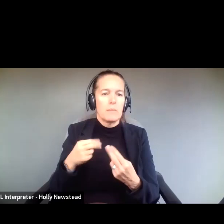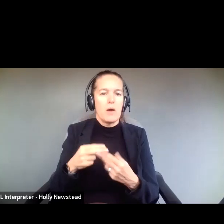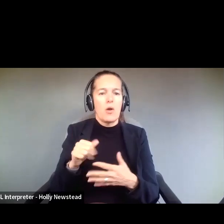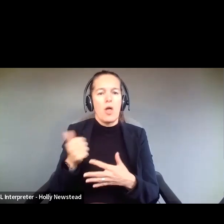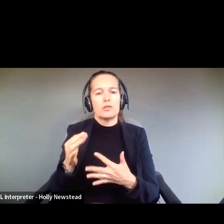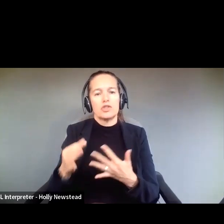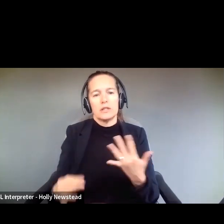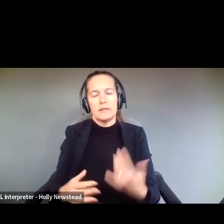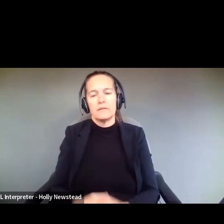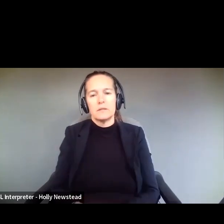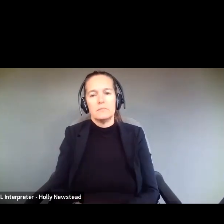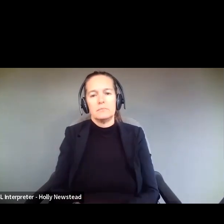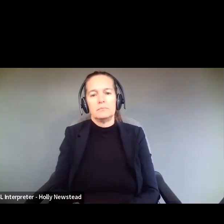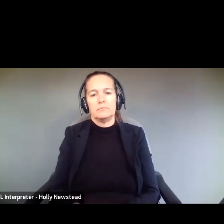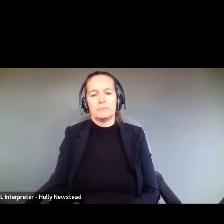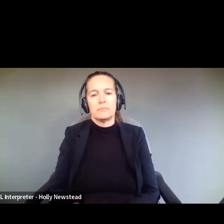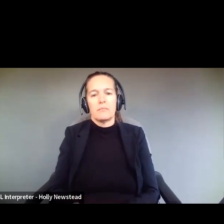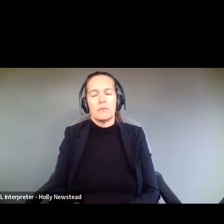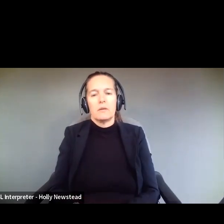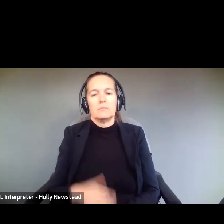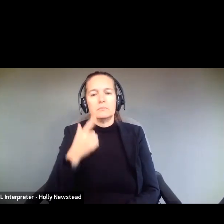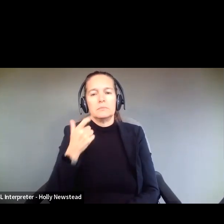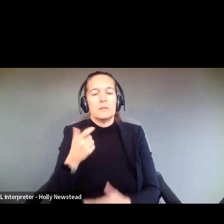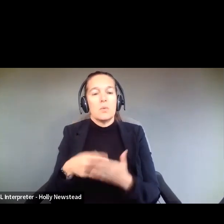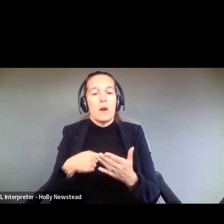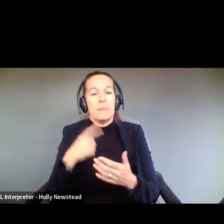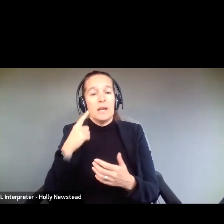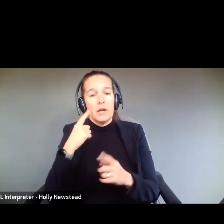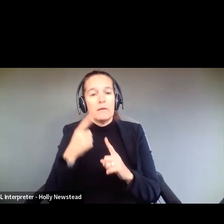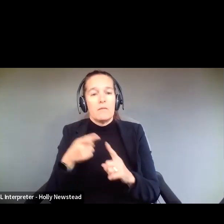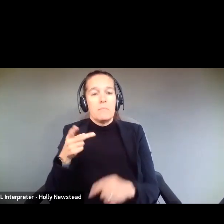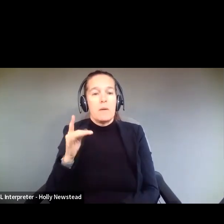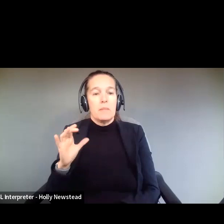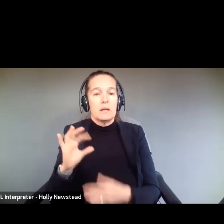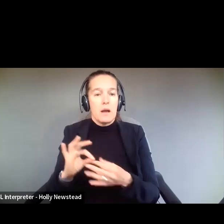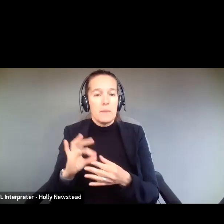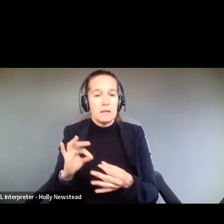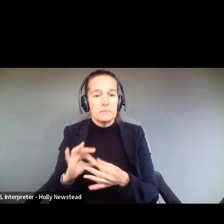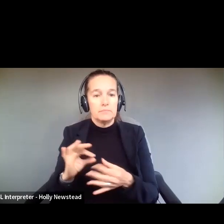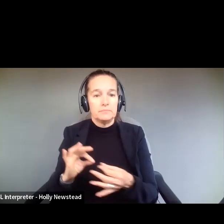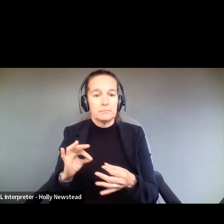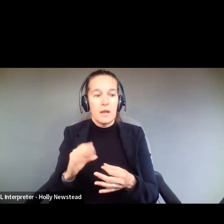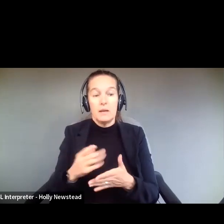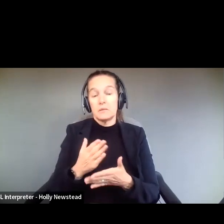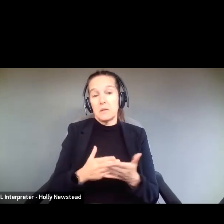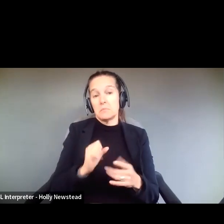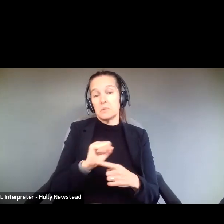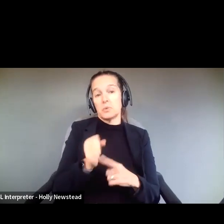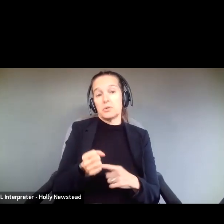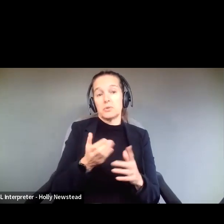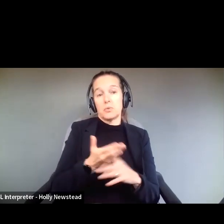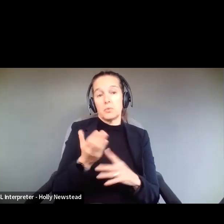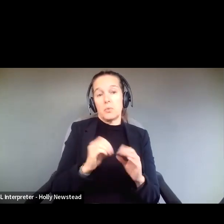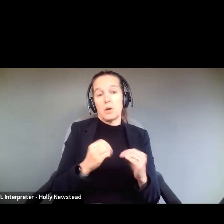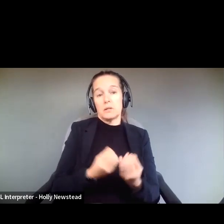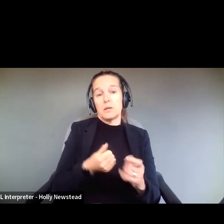alternatives. Because what I'm hearing through public comment, and in some instances through some of the